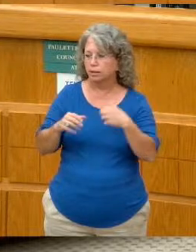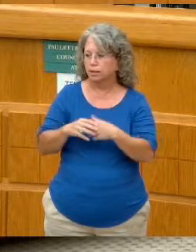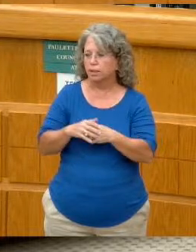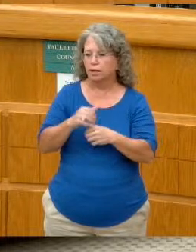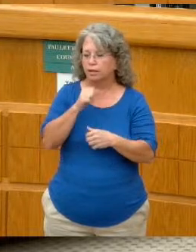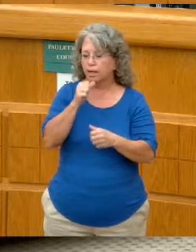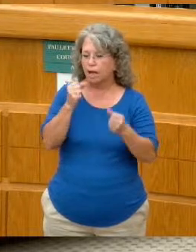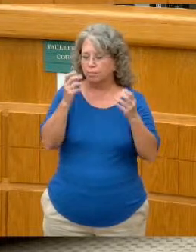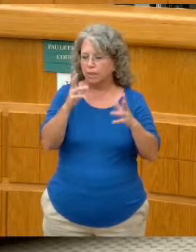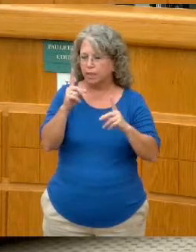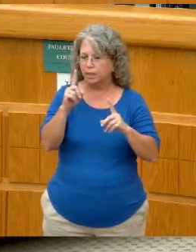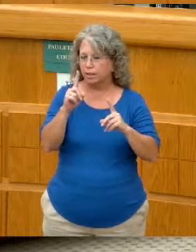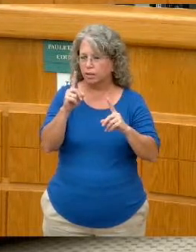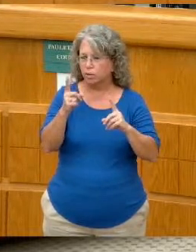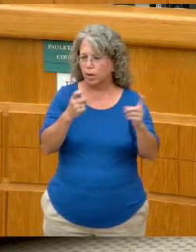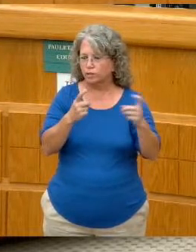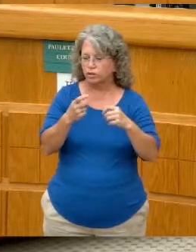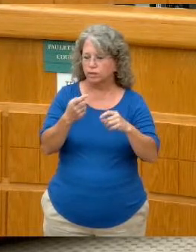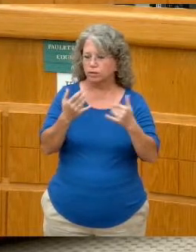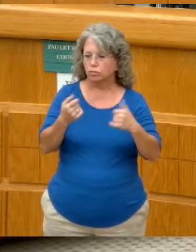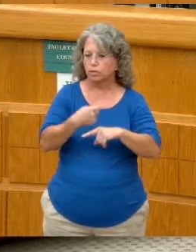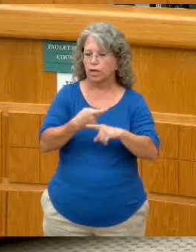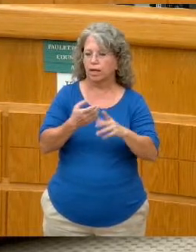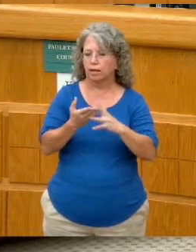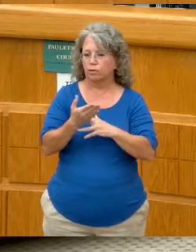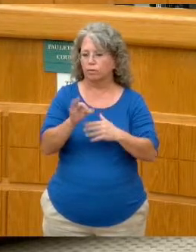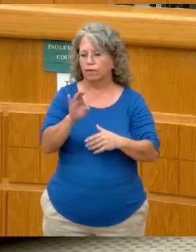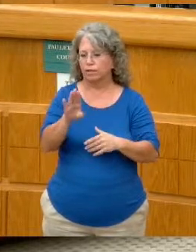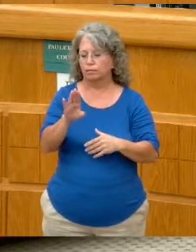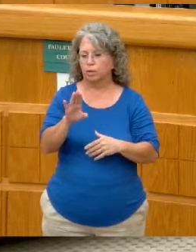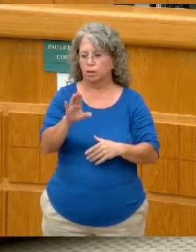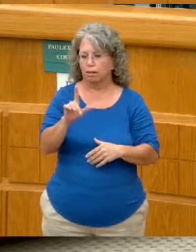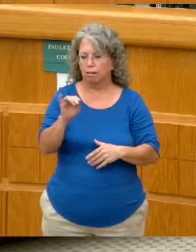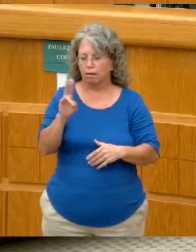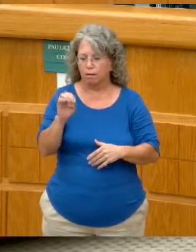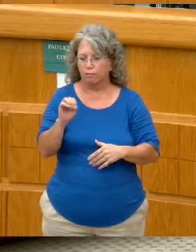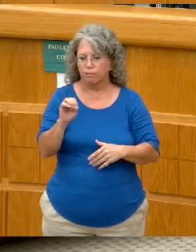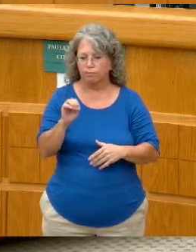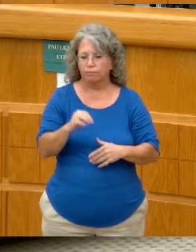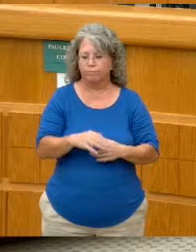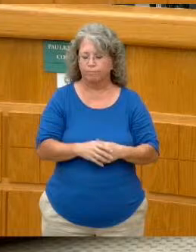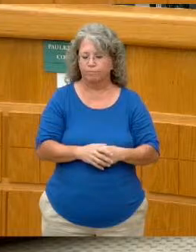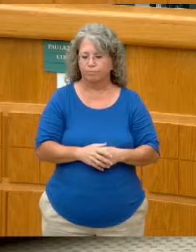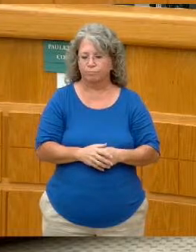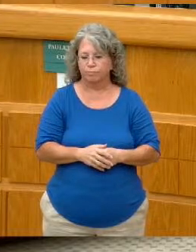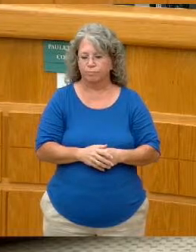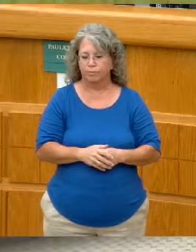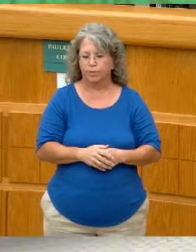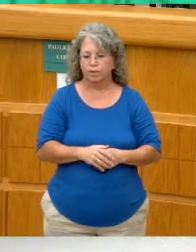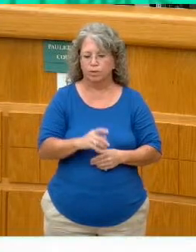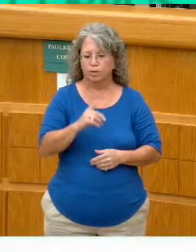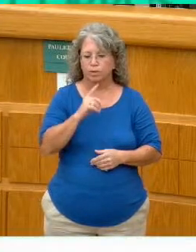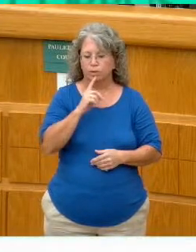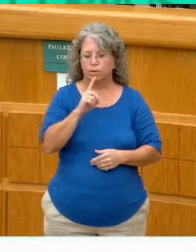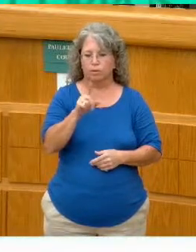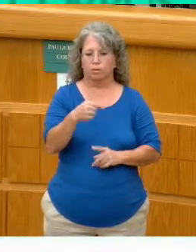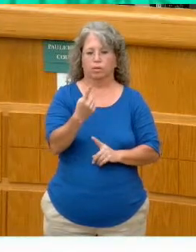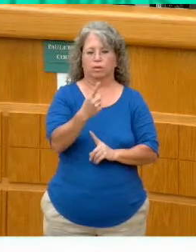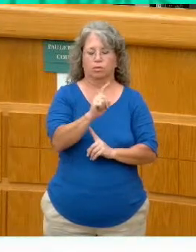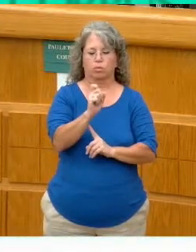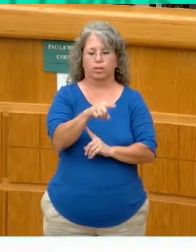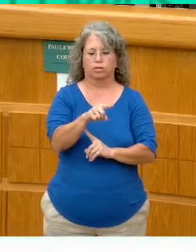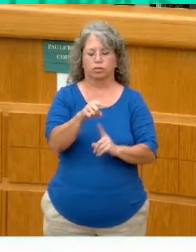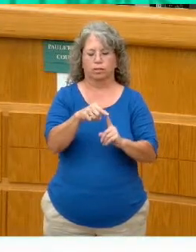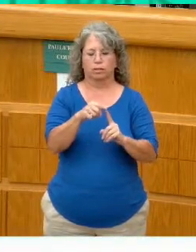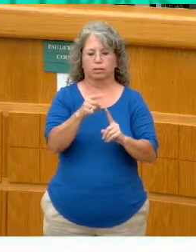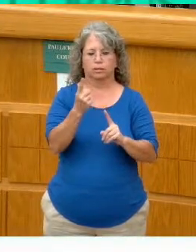today, the only one that I have is really a comment